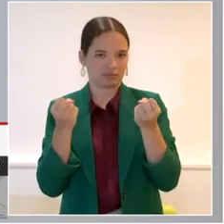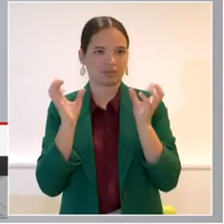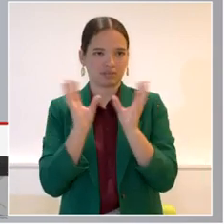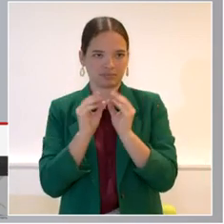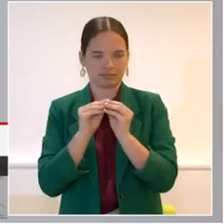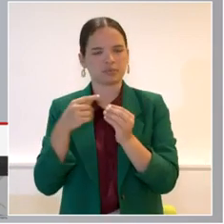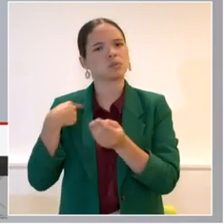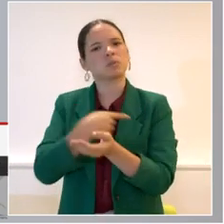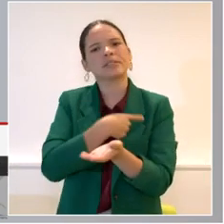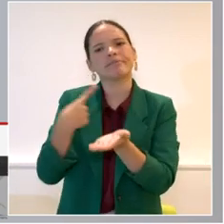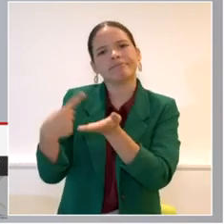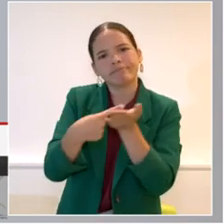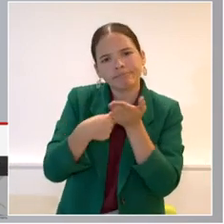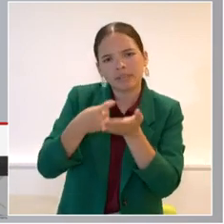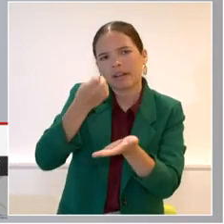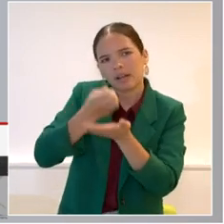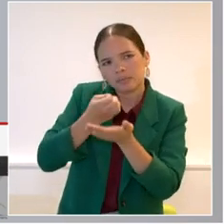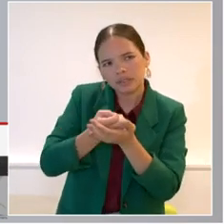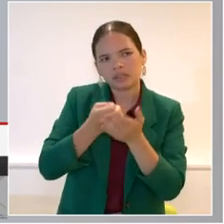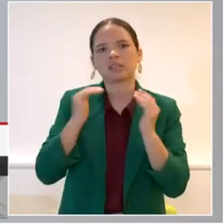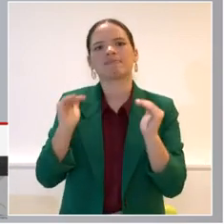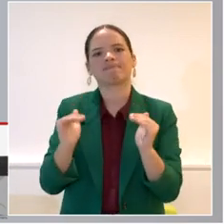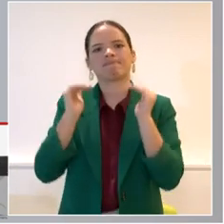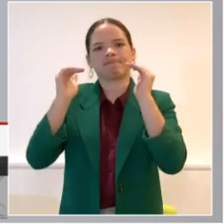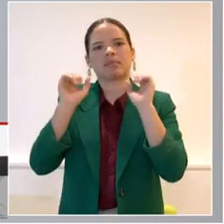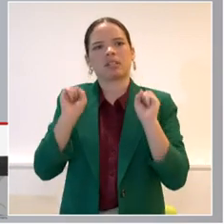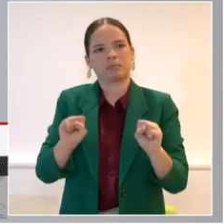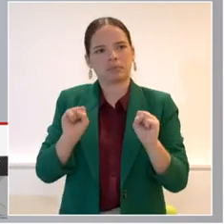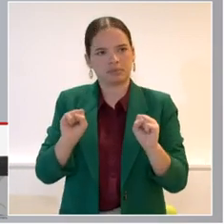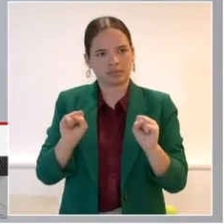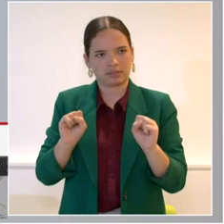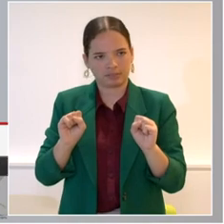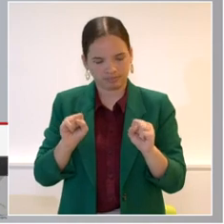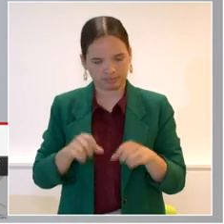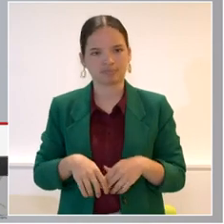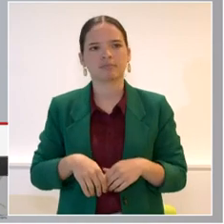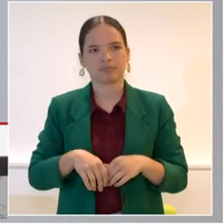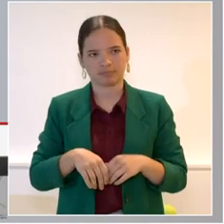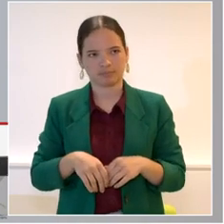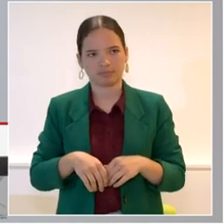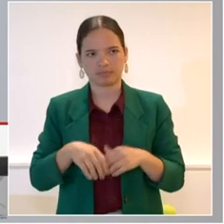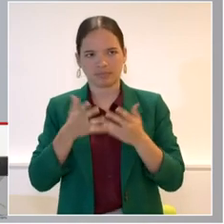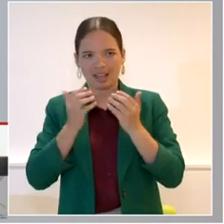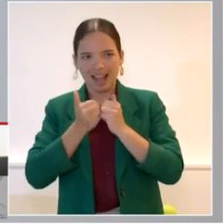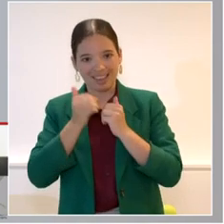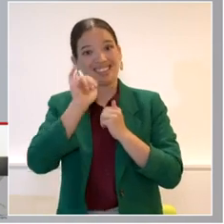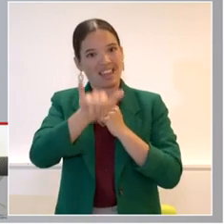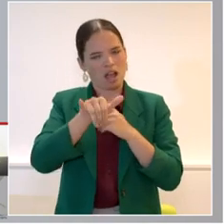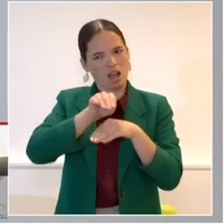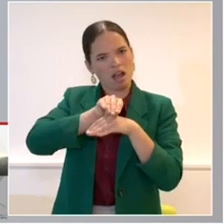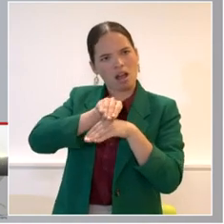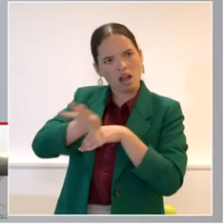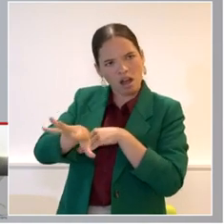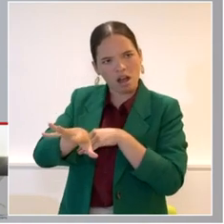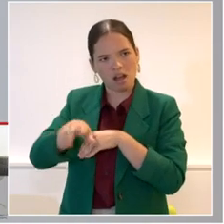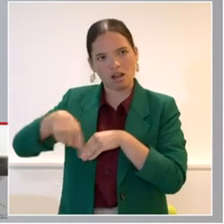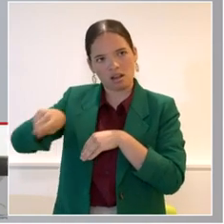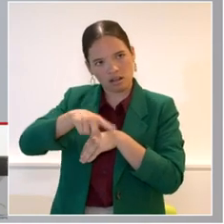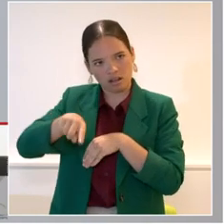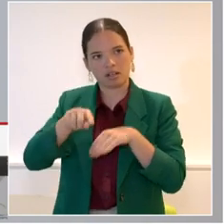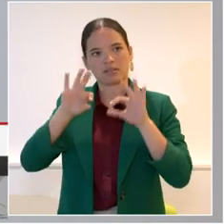economic mobility and the role it plays in creating healthy outcomes for babies and families. So we